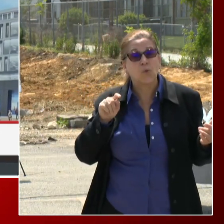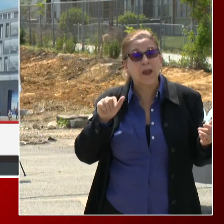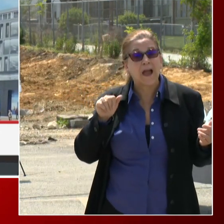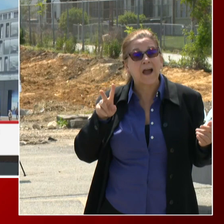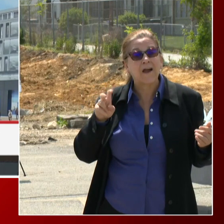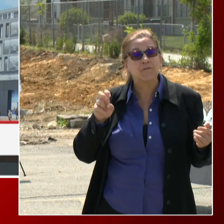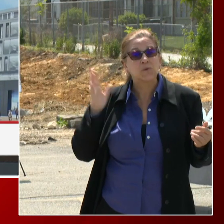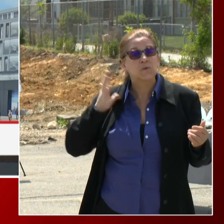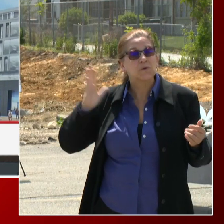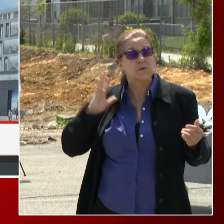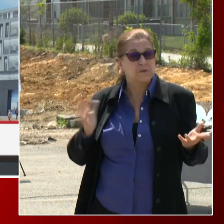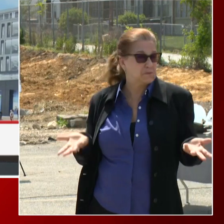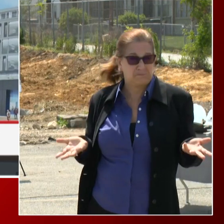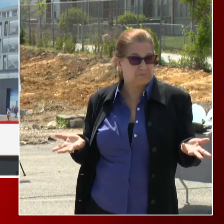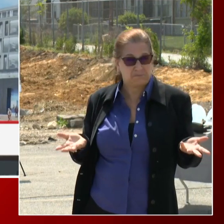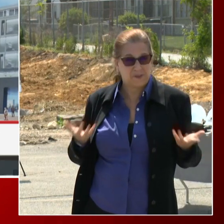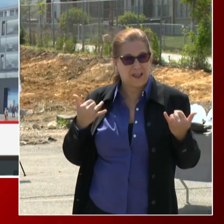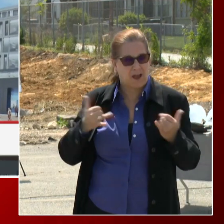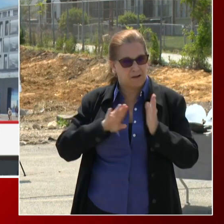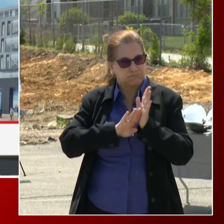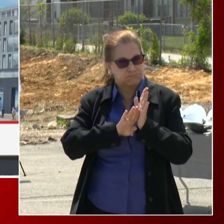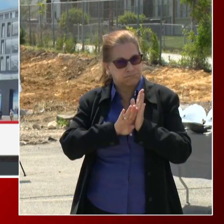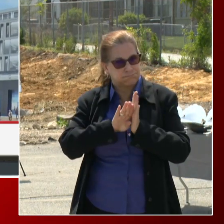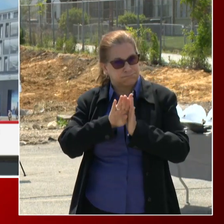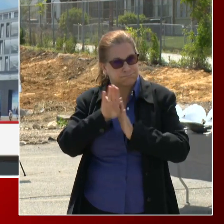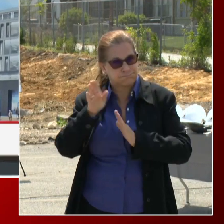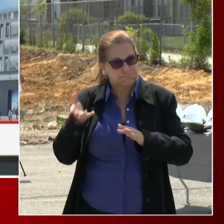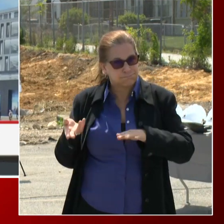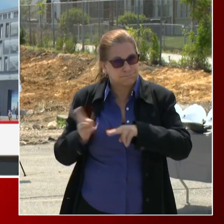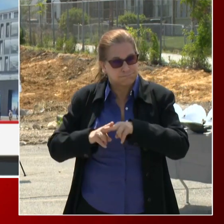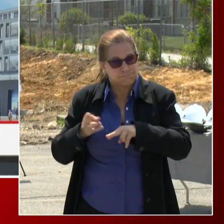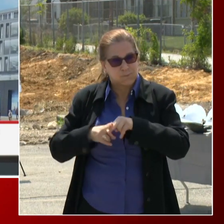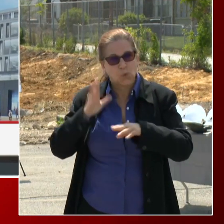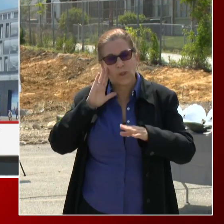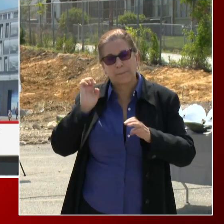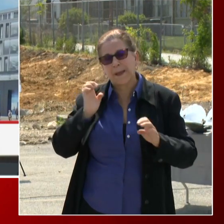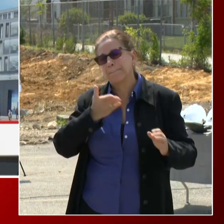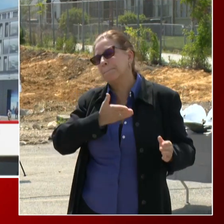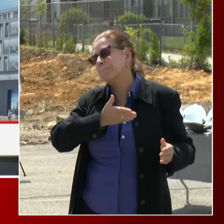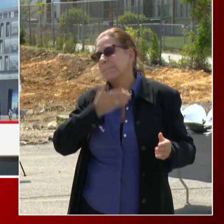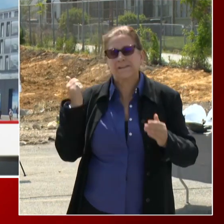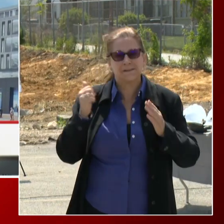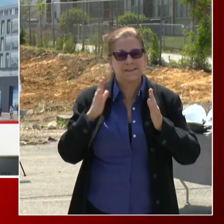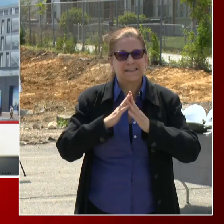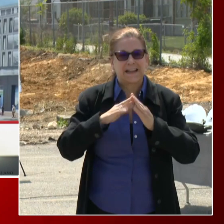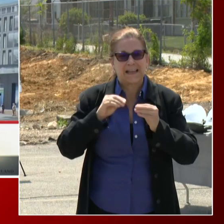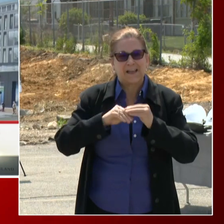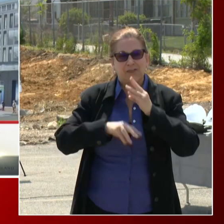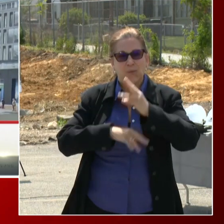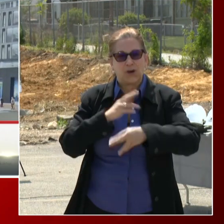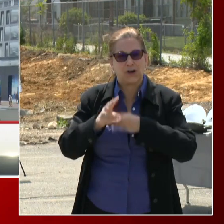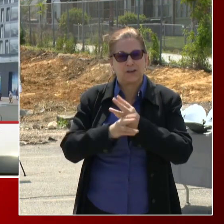pleasure to introduce the mayor of the greatest city in the world of Washington, D.C., Mayor Muriel Bowser.